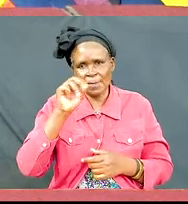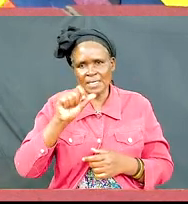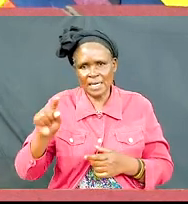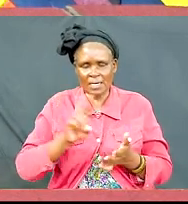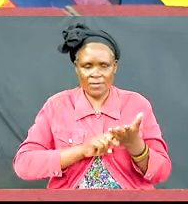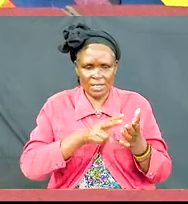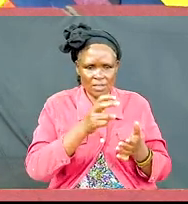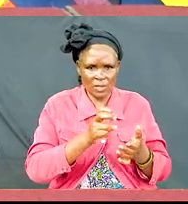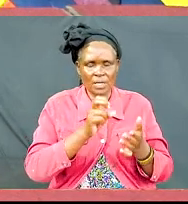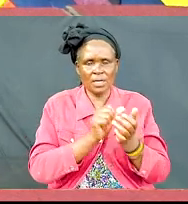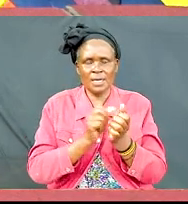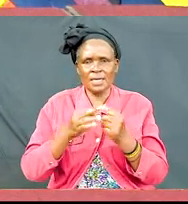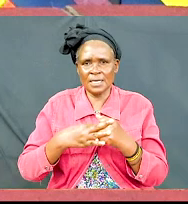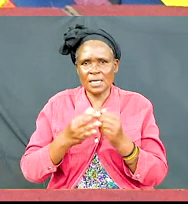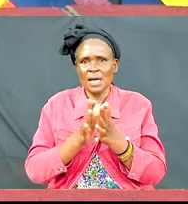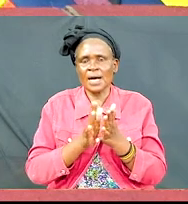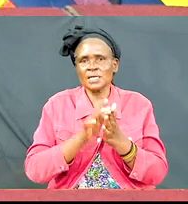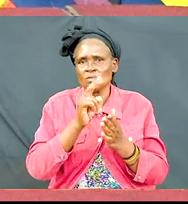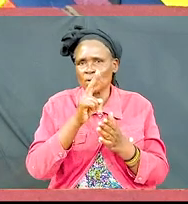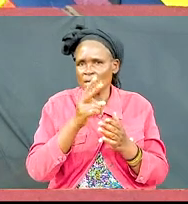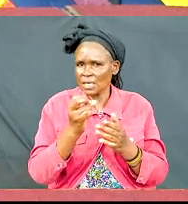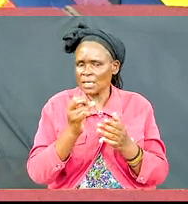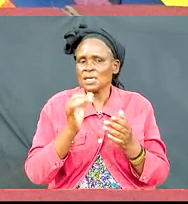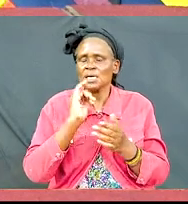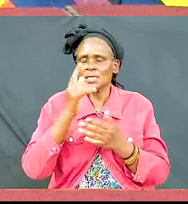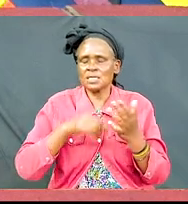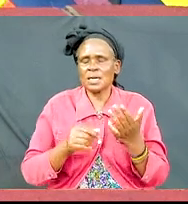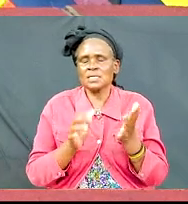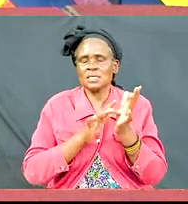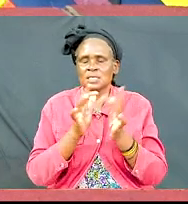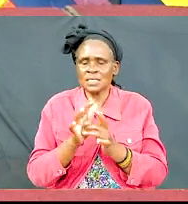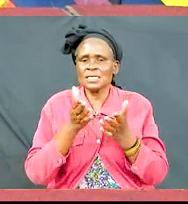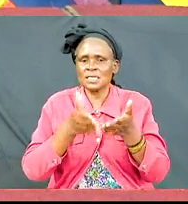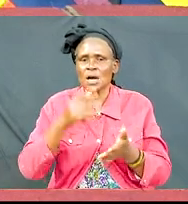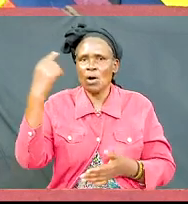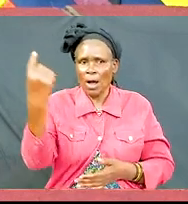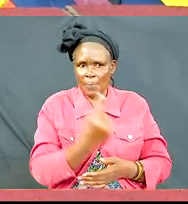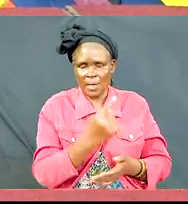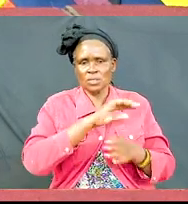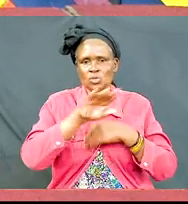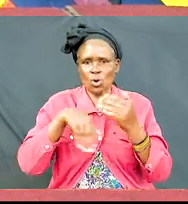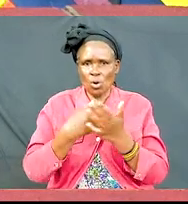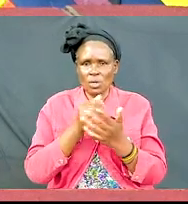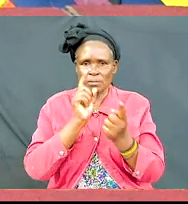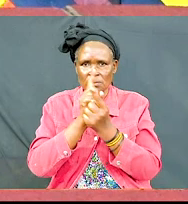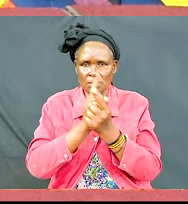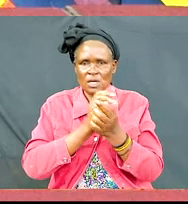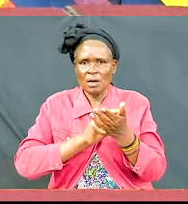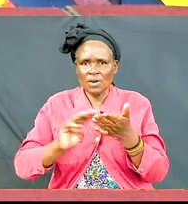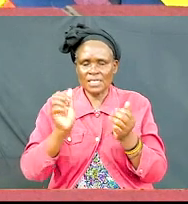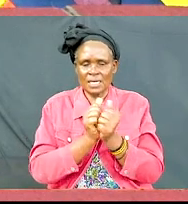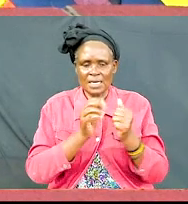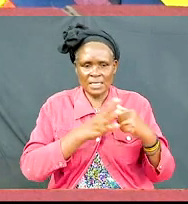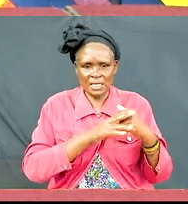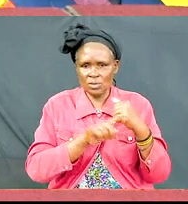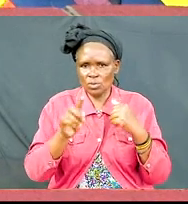18. And the third one that you see is that Jesus now appears to all the disciples, verse 19 to verse